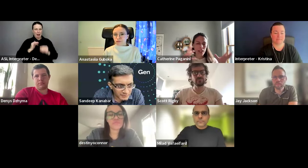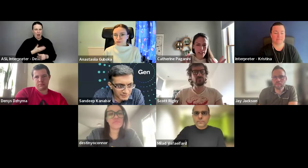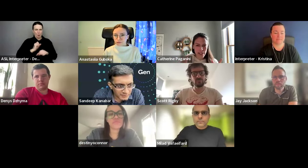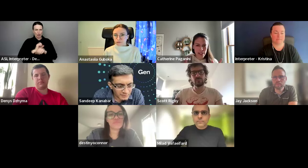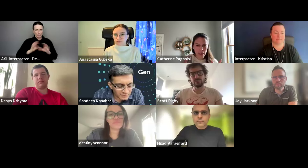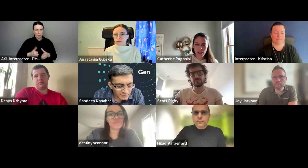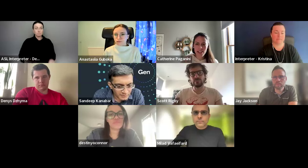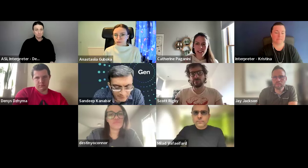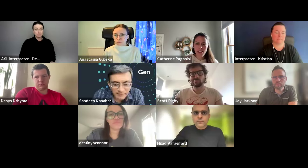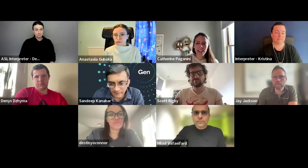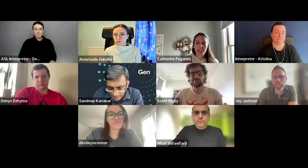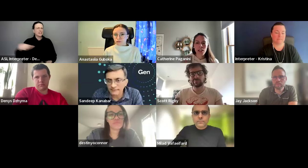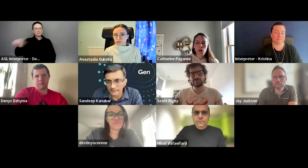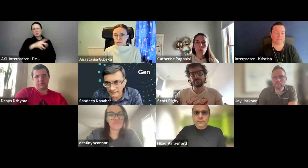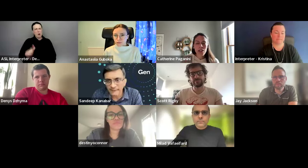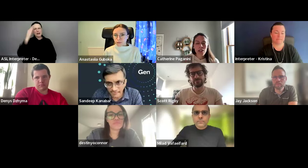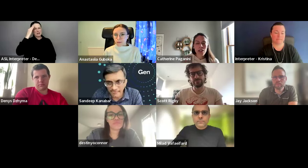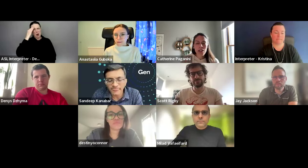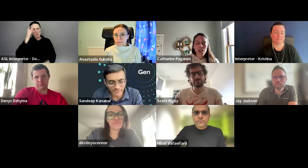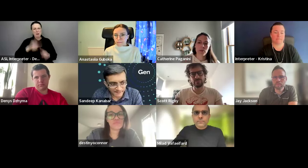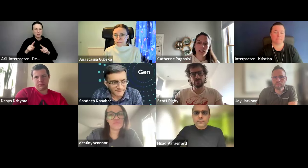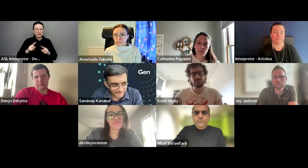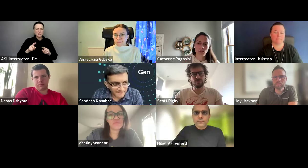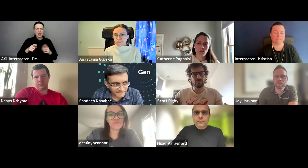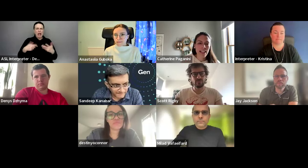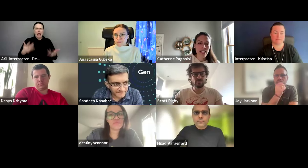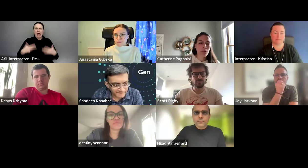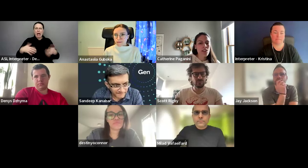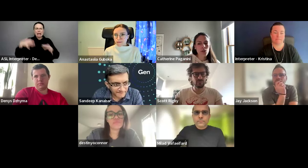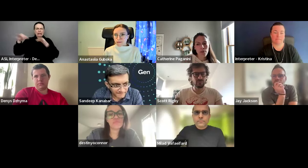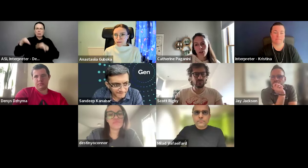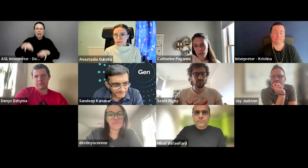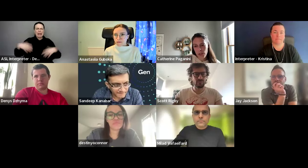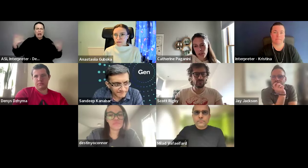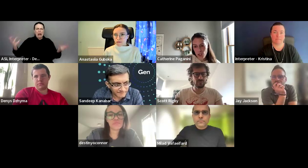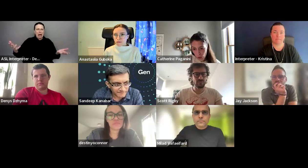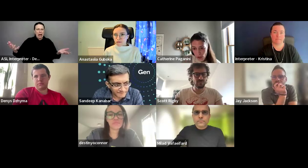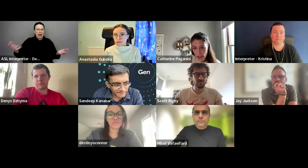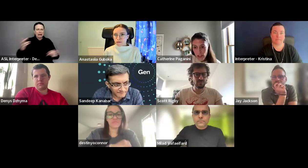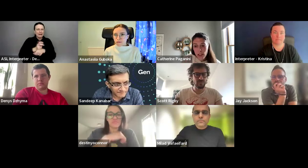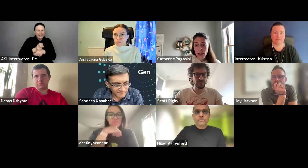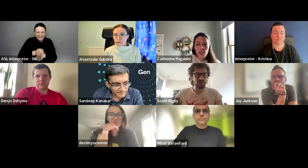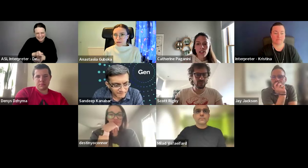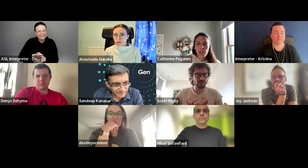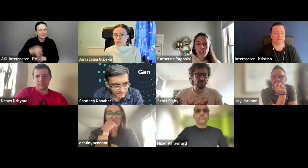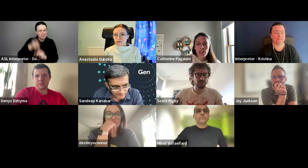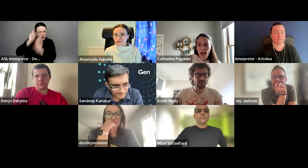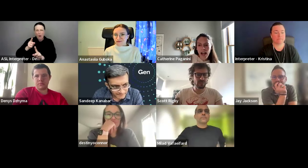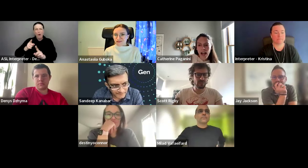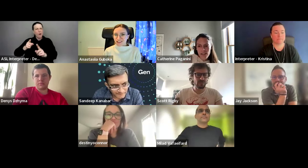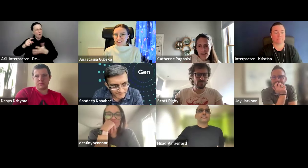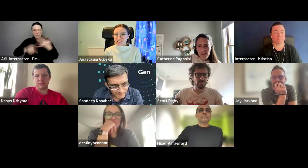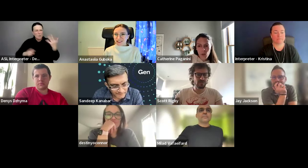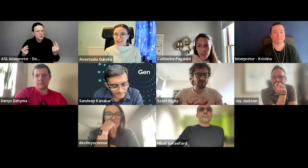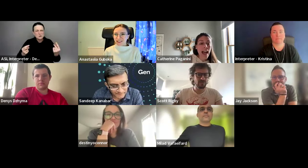you all have kind of, you know what it is and so on, but it's like, what does effectively mean, right? It's like really describing our mission and goals,